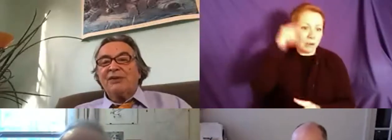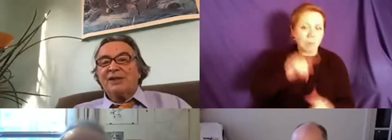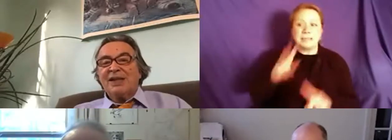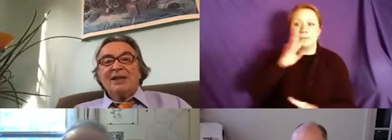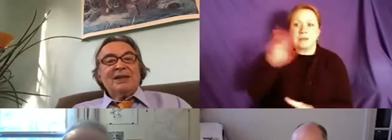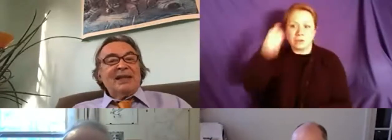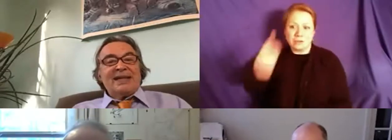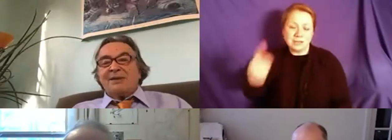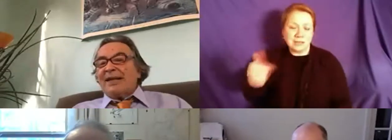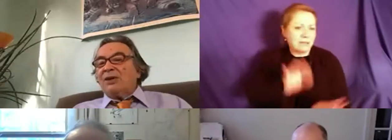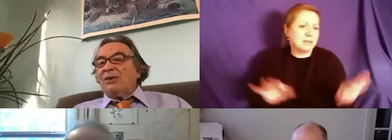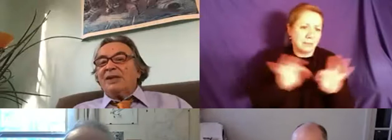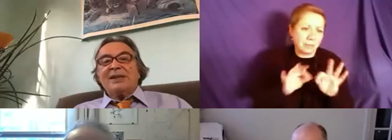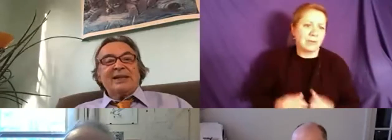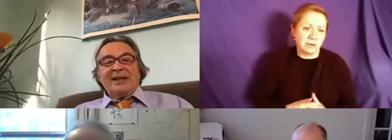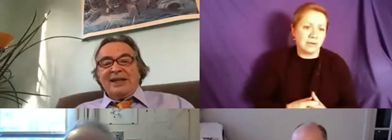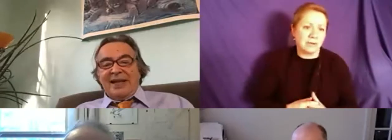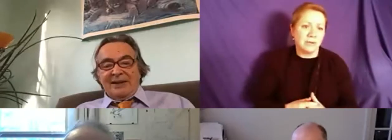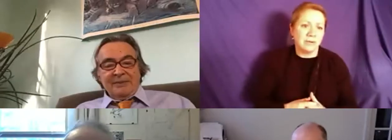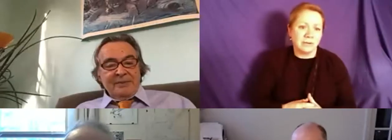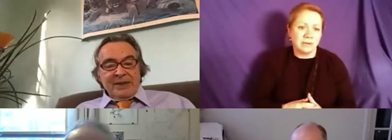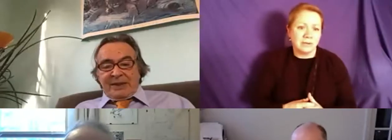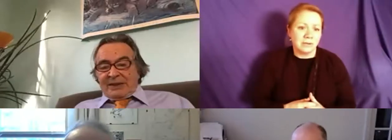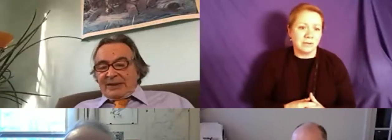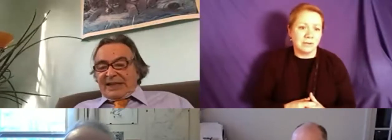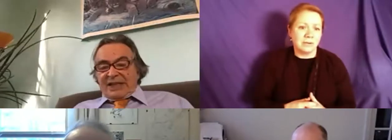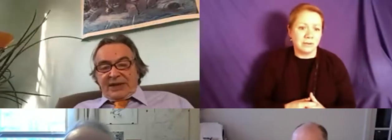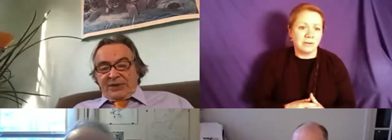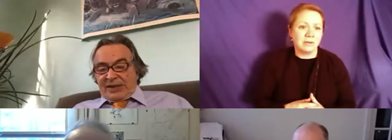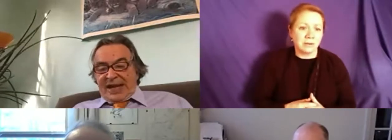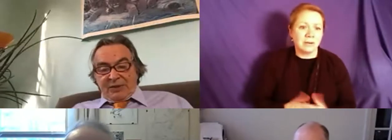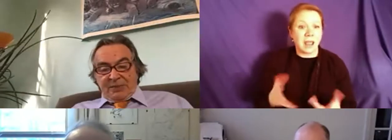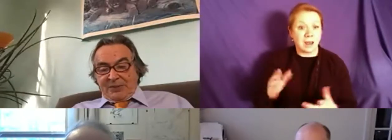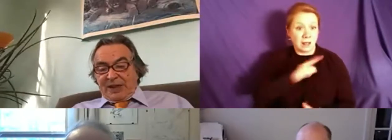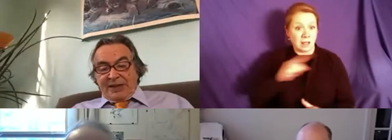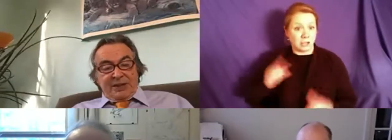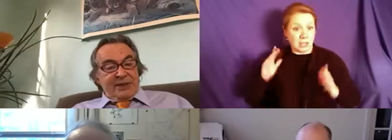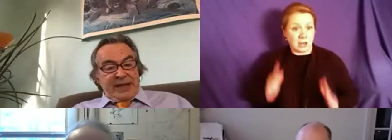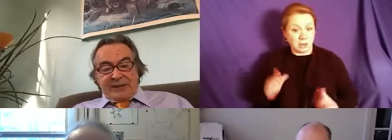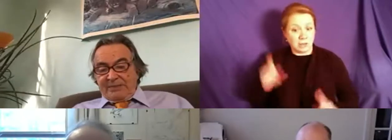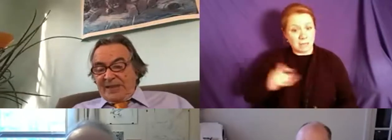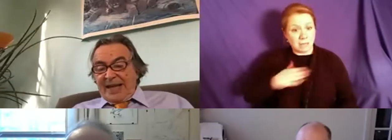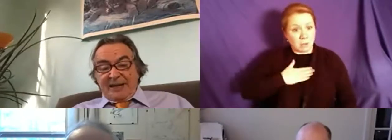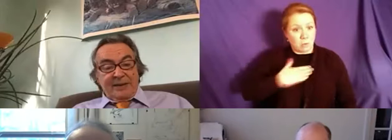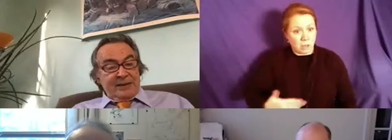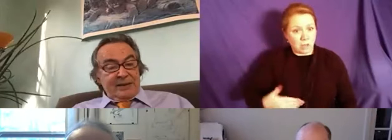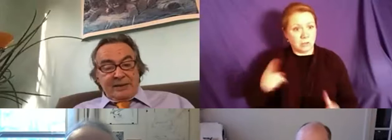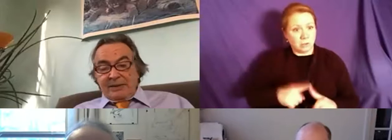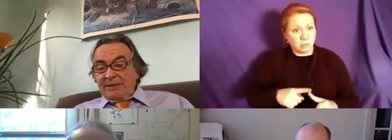yourself as always. And I think that legislators have to be willing to like